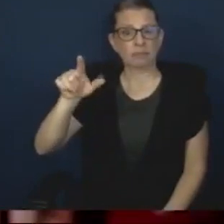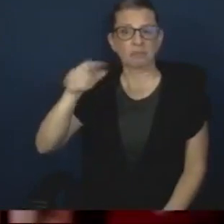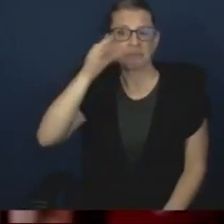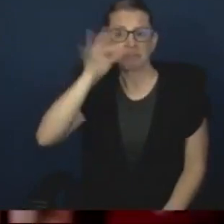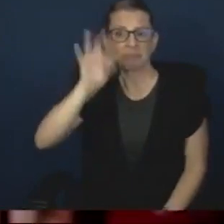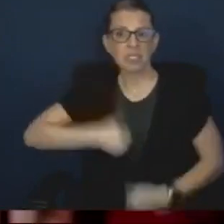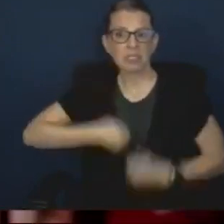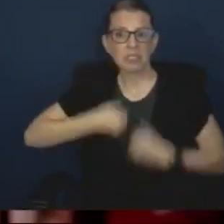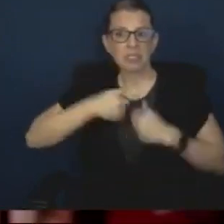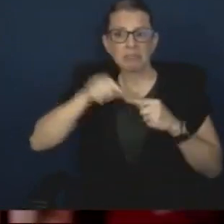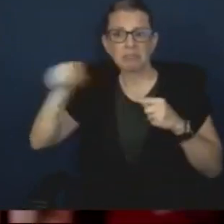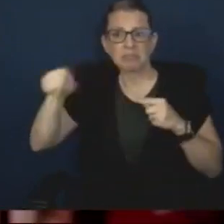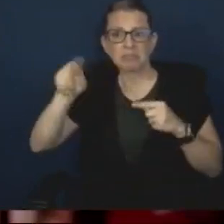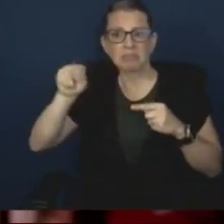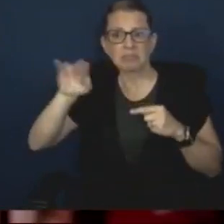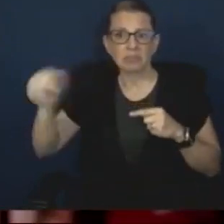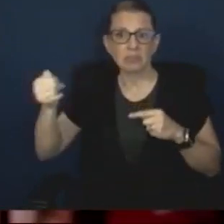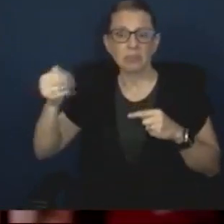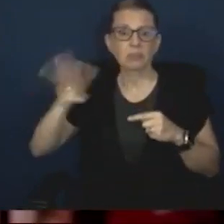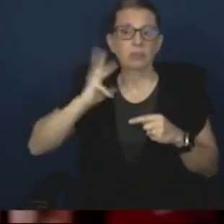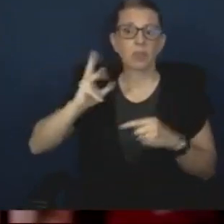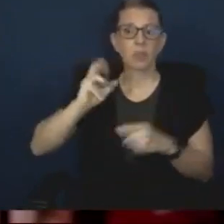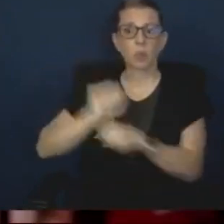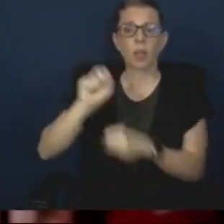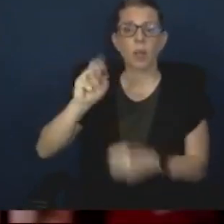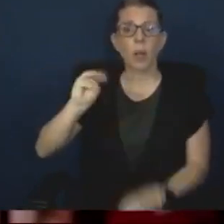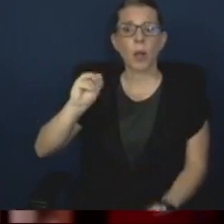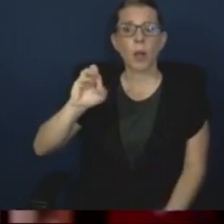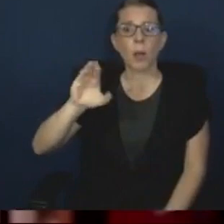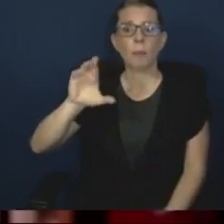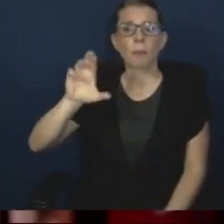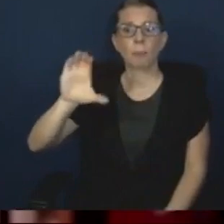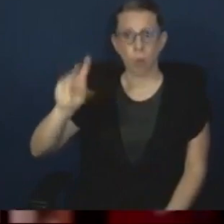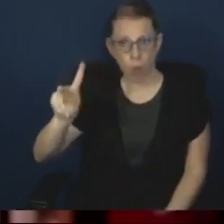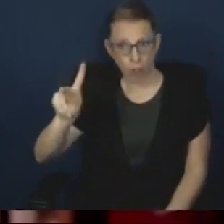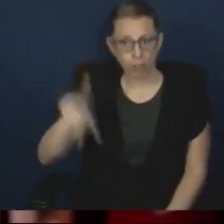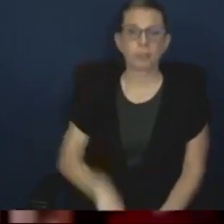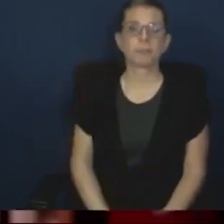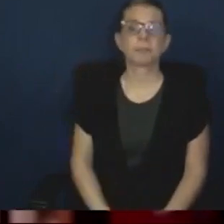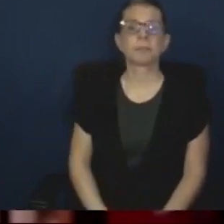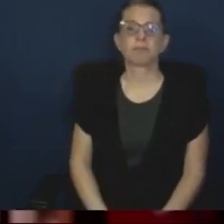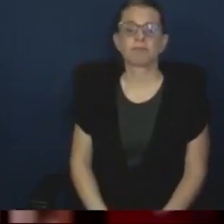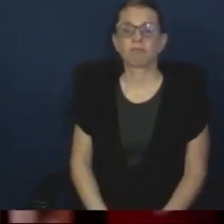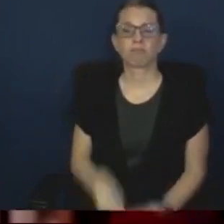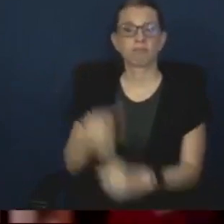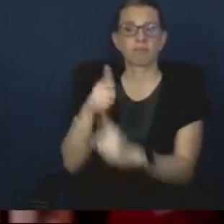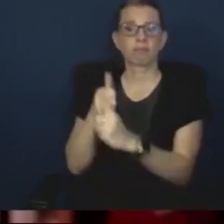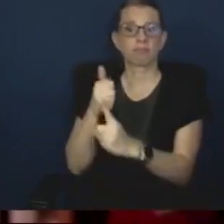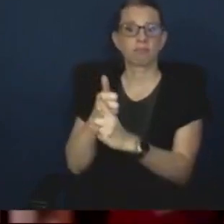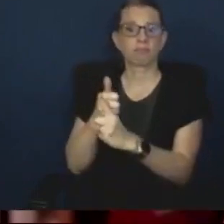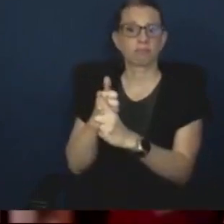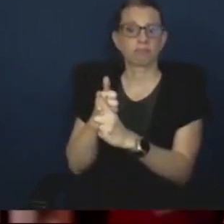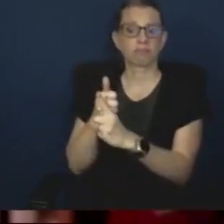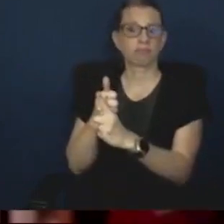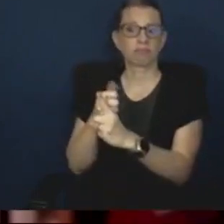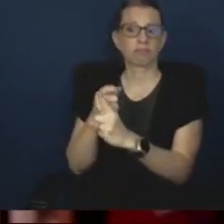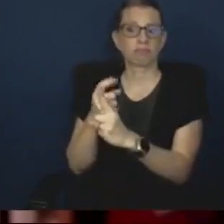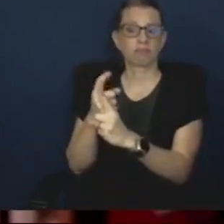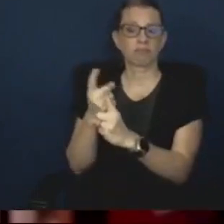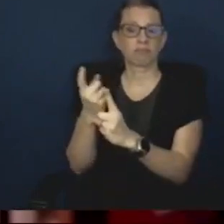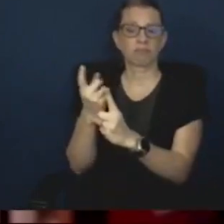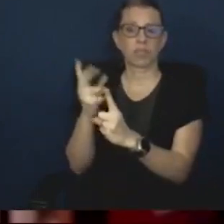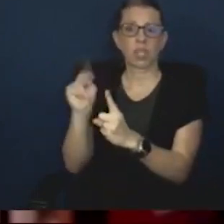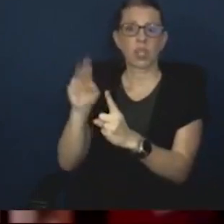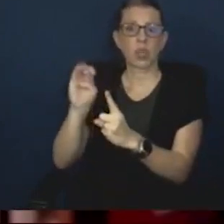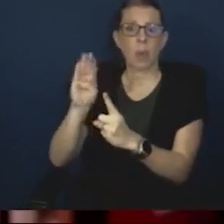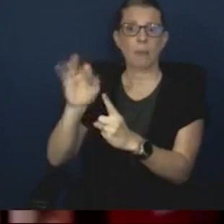in New Jersey. He used to work at Merck. And he is one of the people who the Nobel was